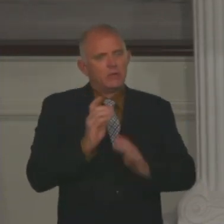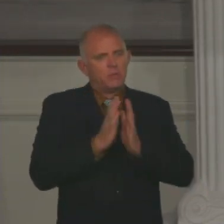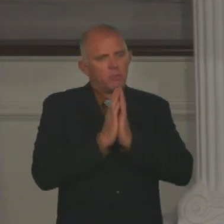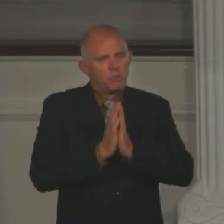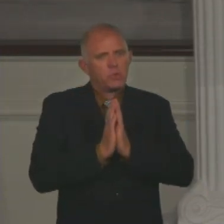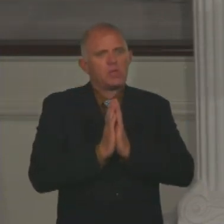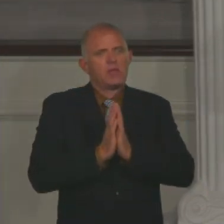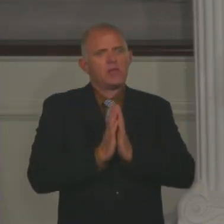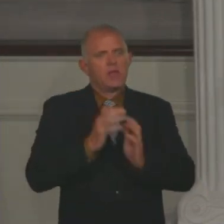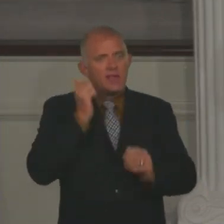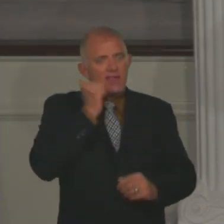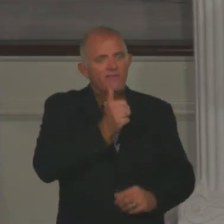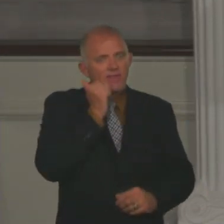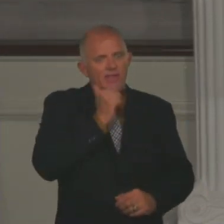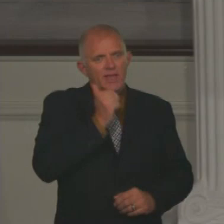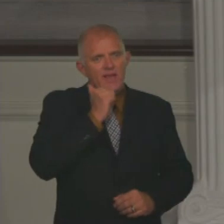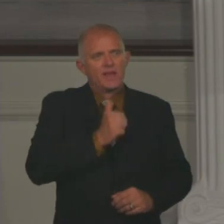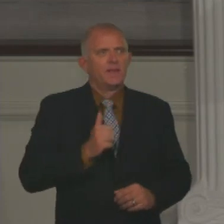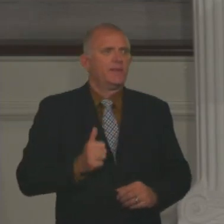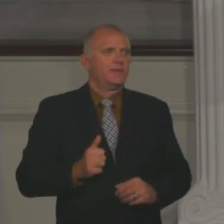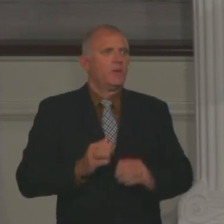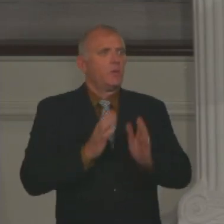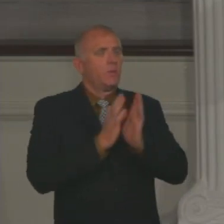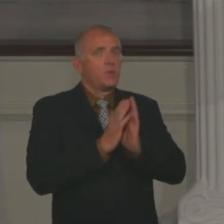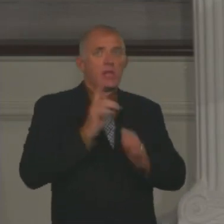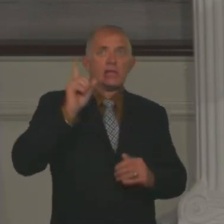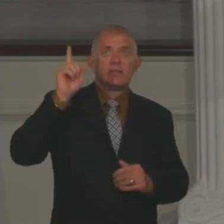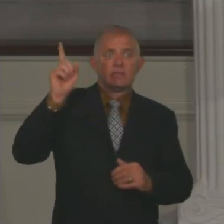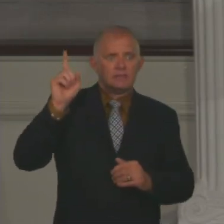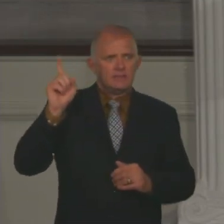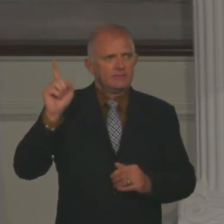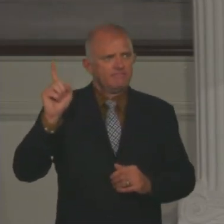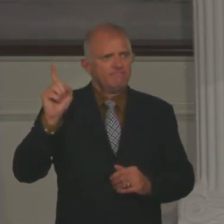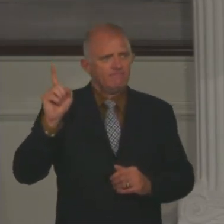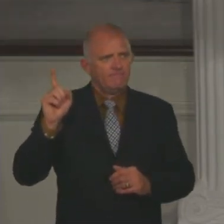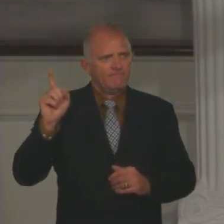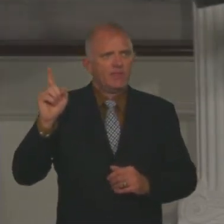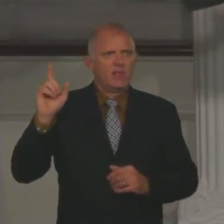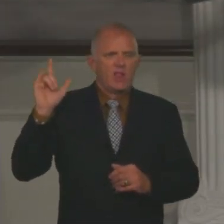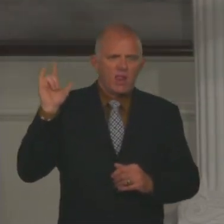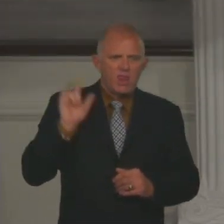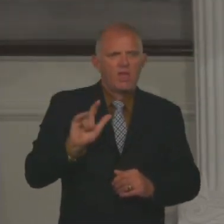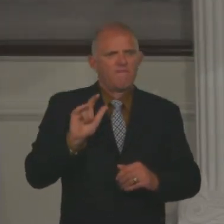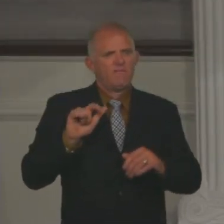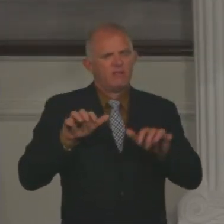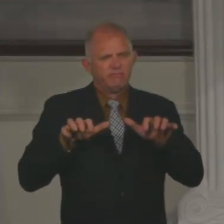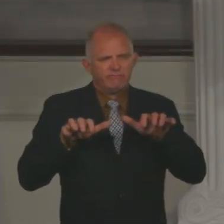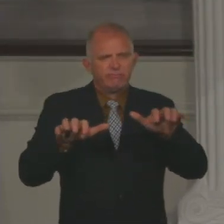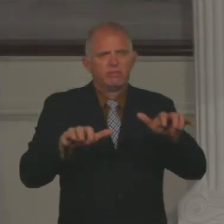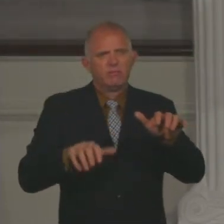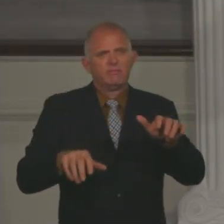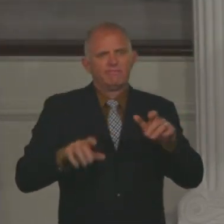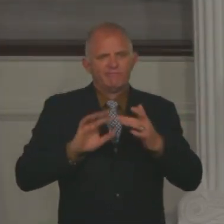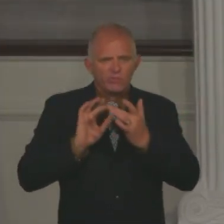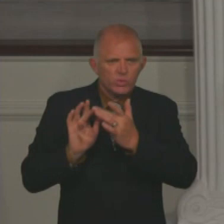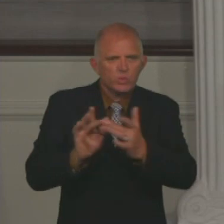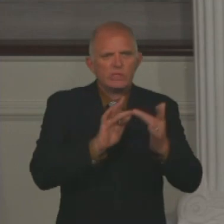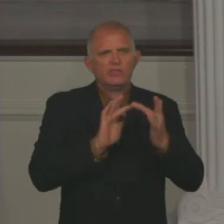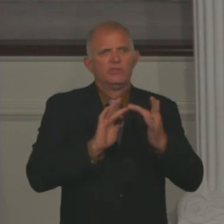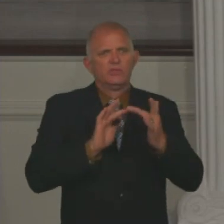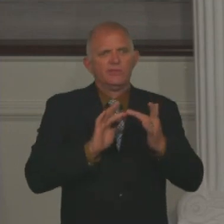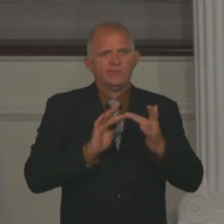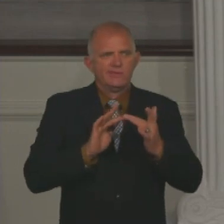Lord of the harvest. You know why? Because He loves the harvest. He wants it to be reaped. There's only so little time to do